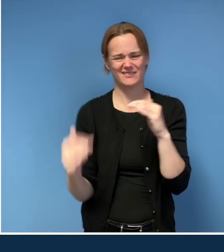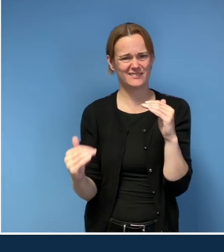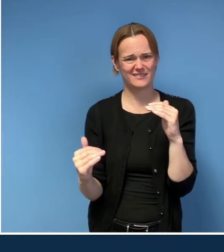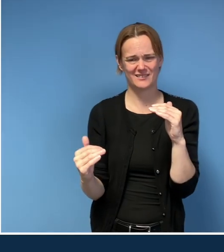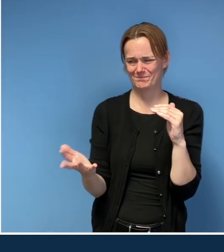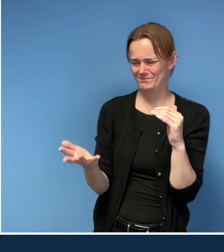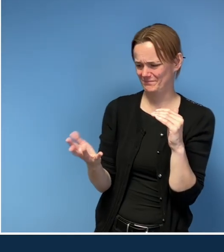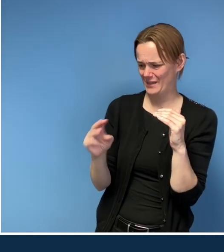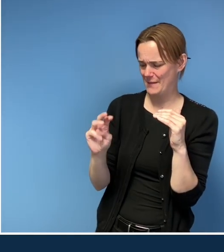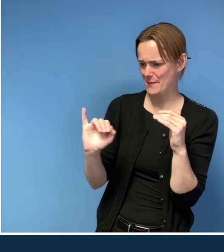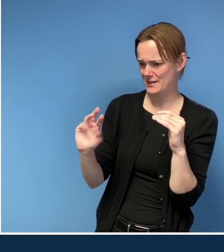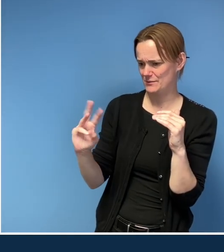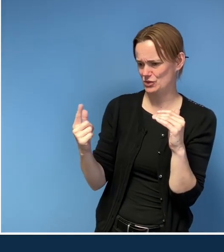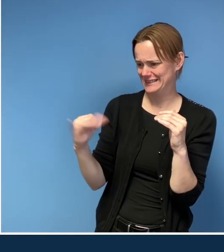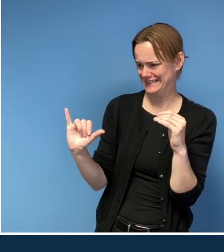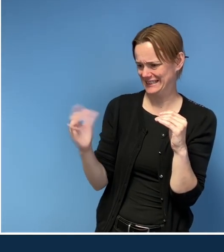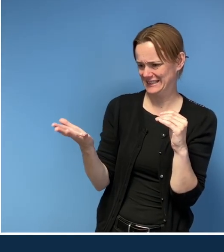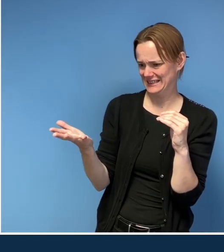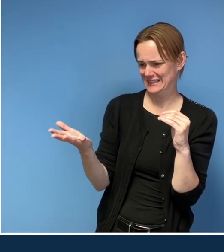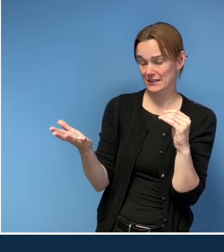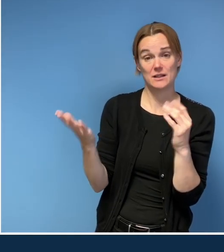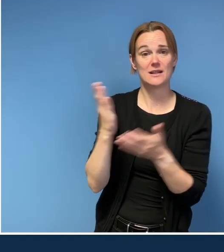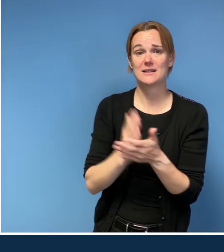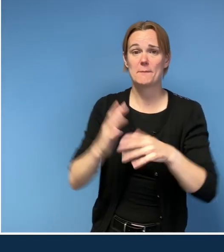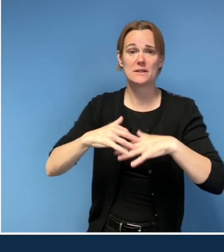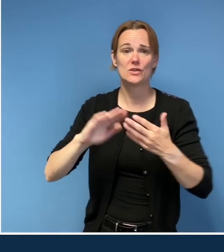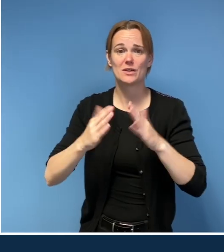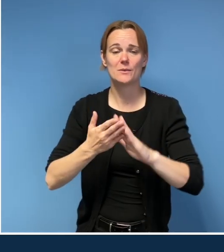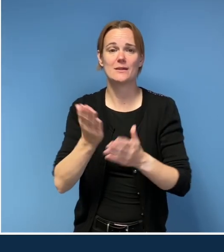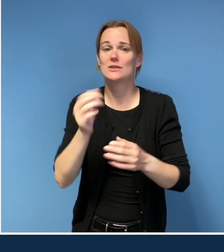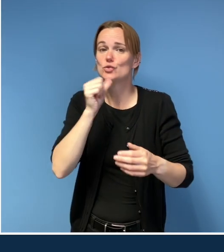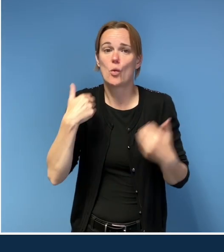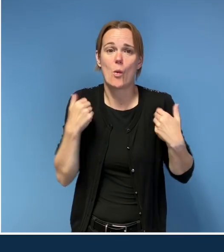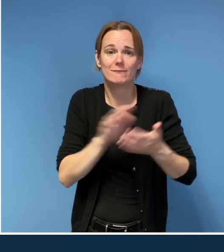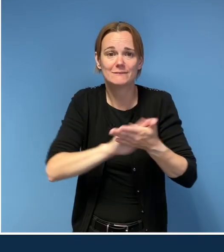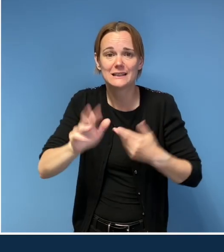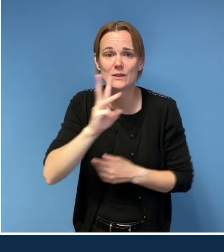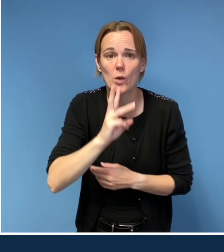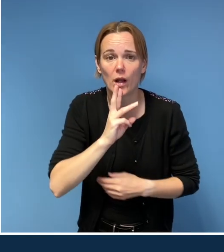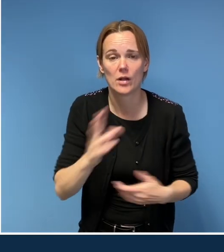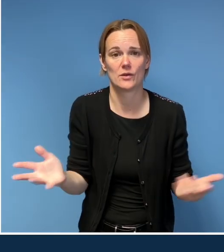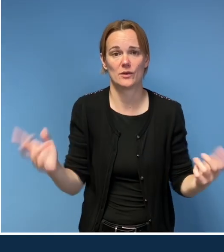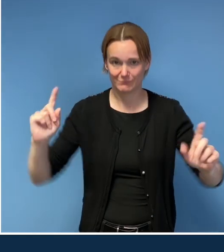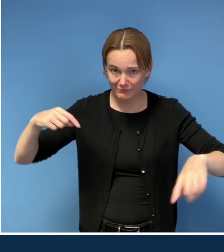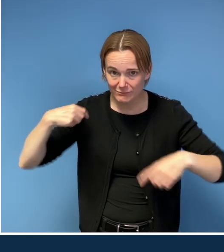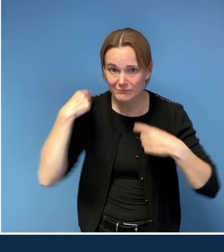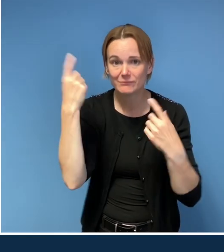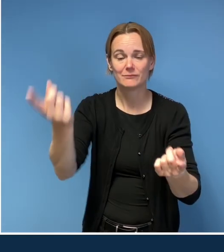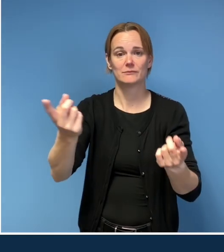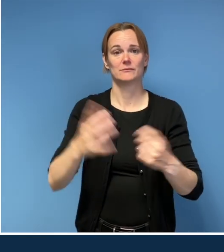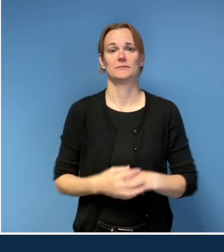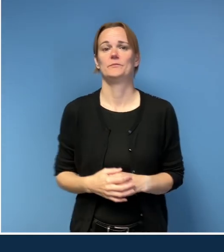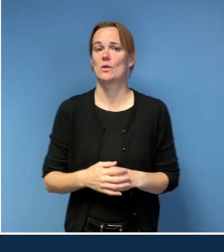right in our own backyards, with water boil advisories, with, different levels of justice in terms of how we navigate the